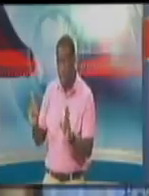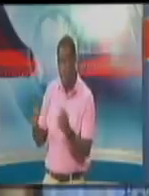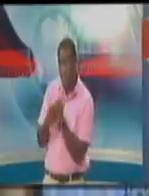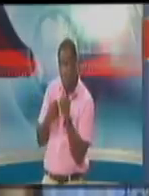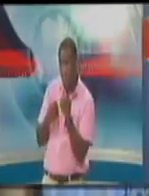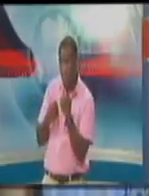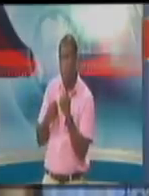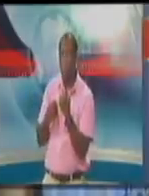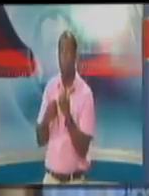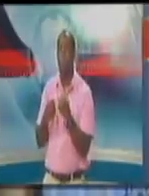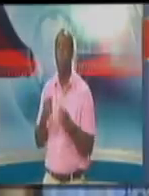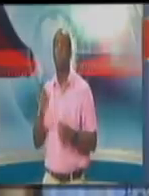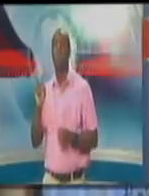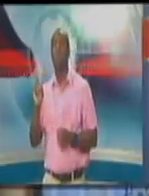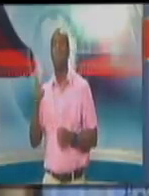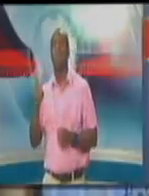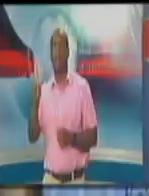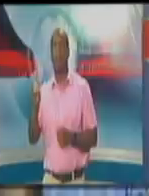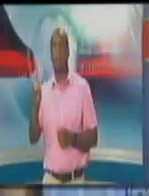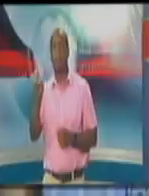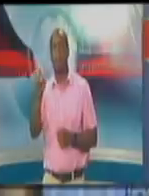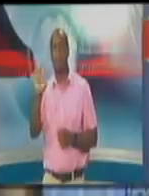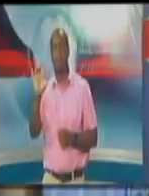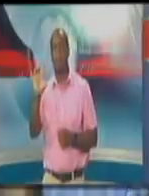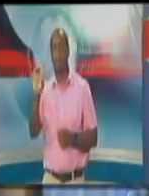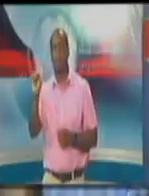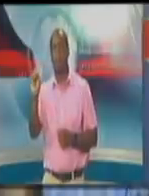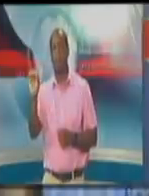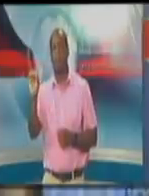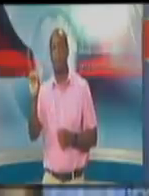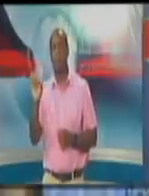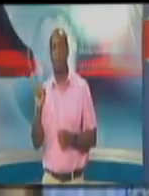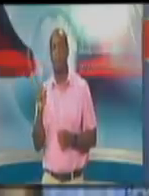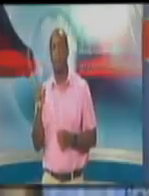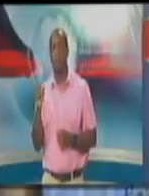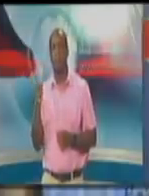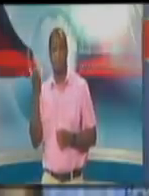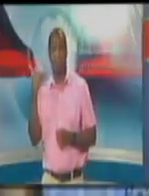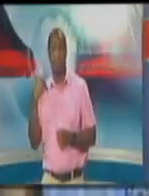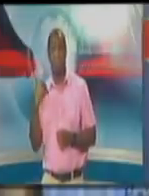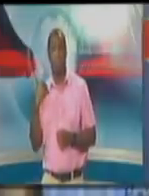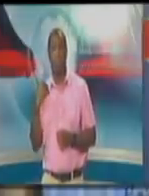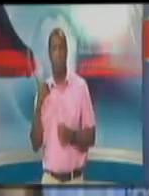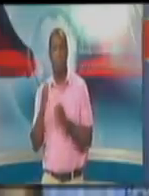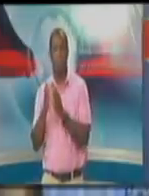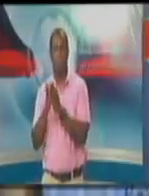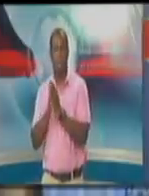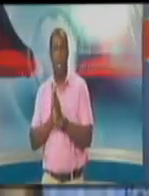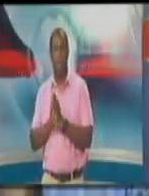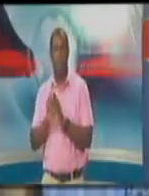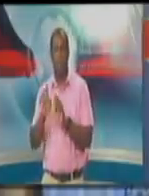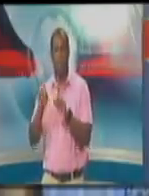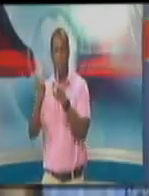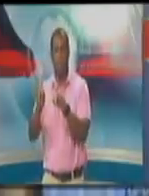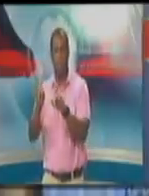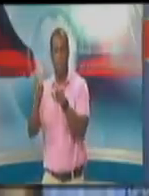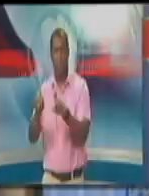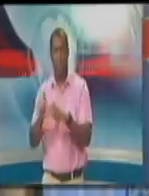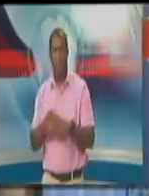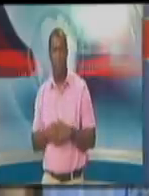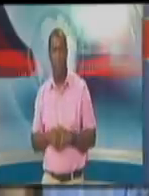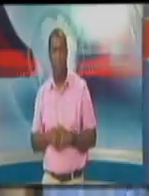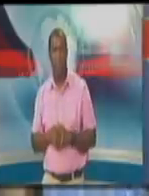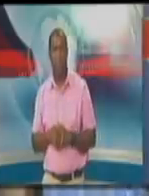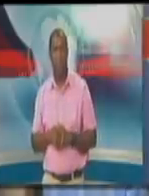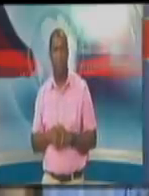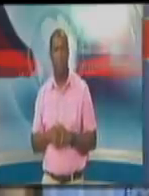Parsram. I want to refer again to an earlier question I posed regarding the way the daily press releases are issued. We have